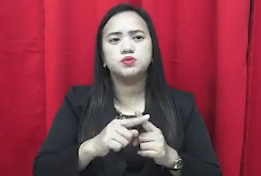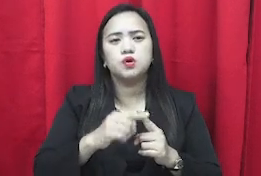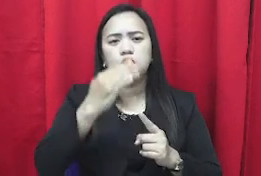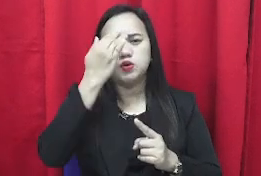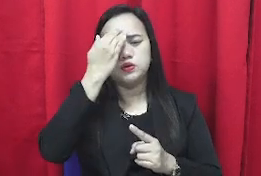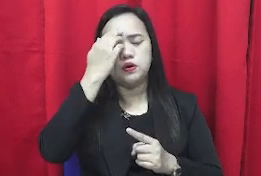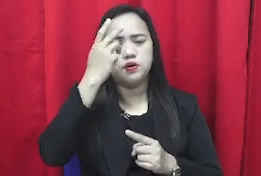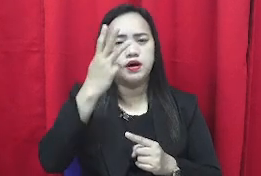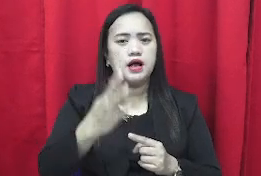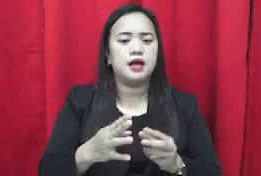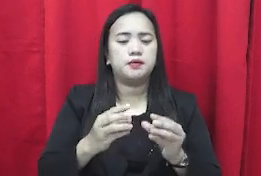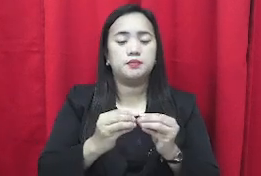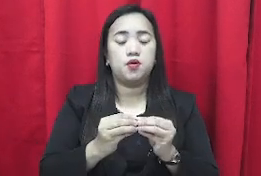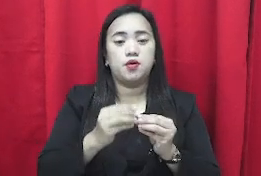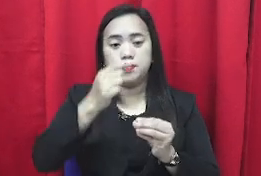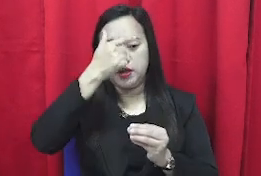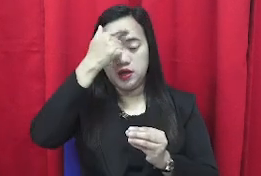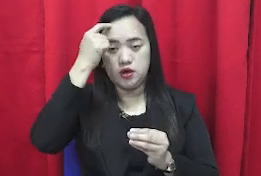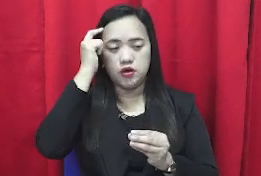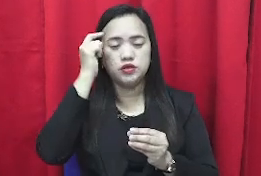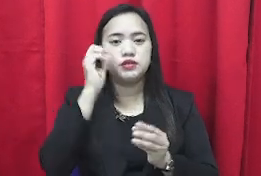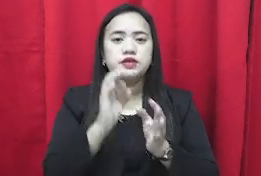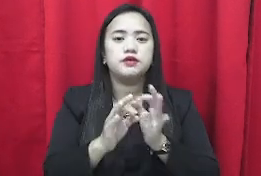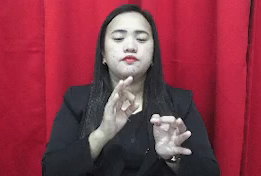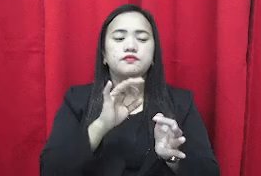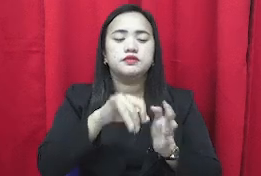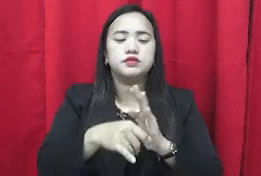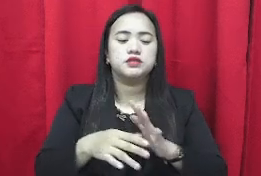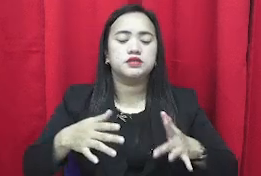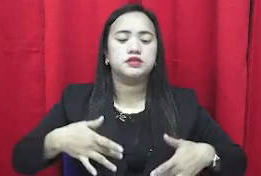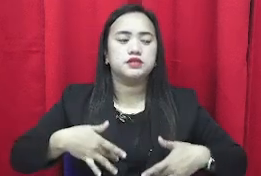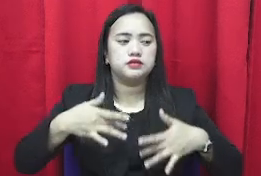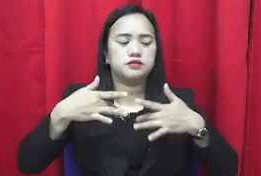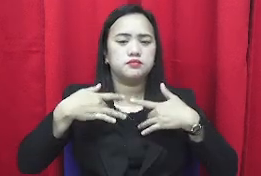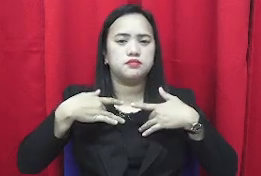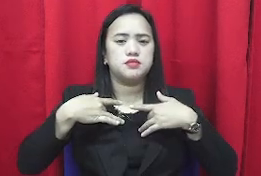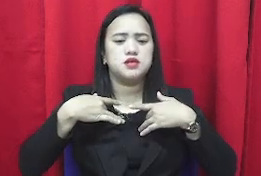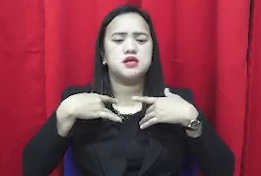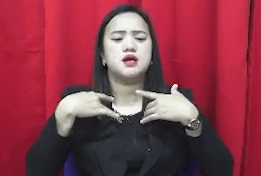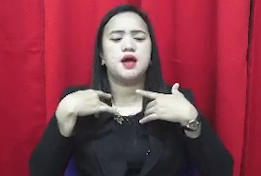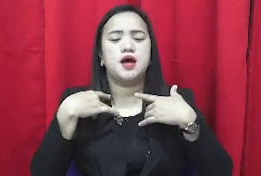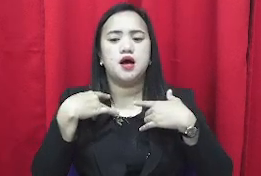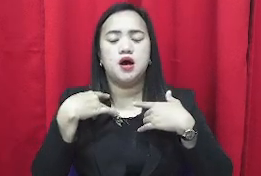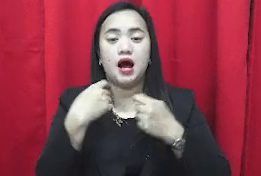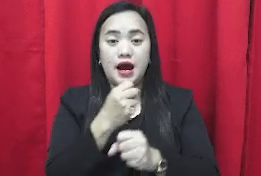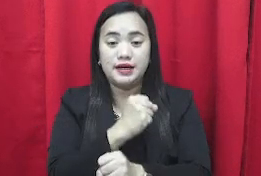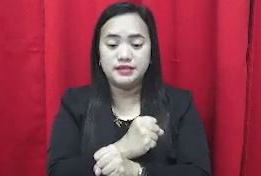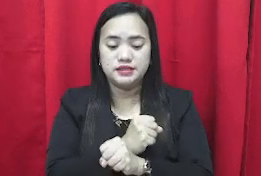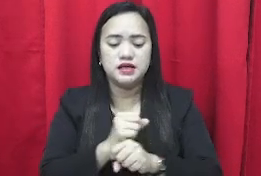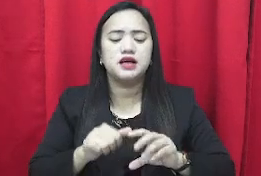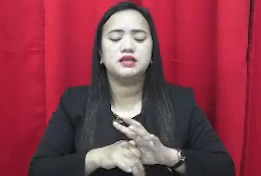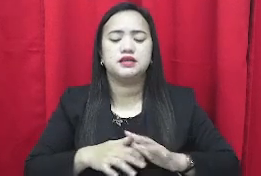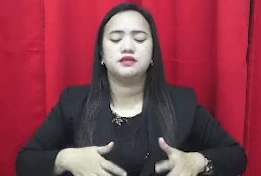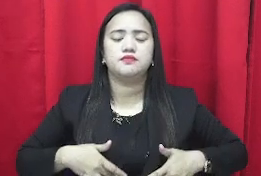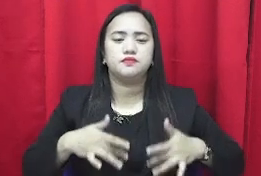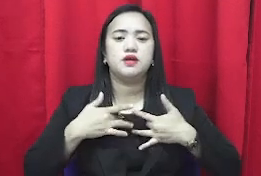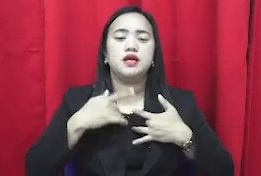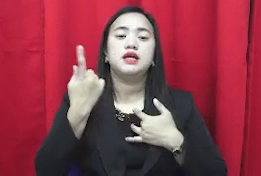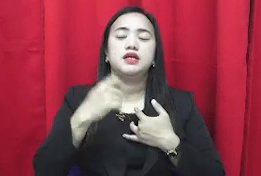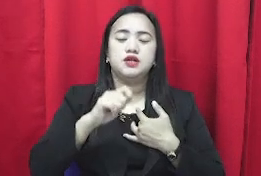more because kung buhay at hirap sa buhay ang pag-uusapan natin the